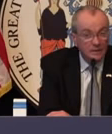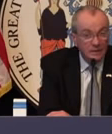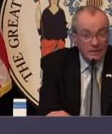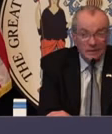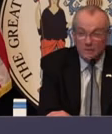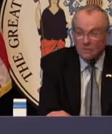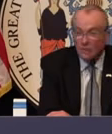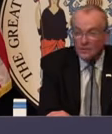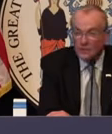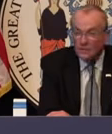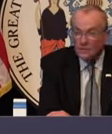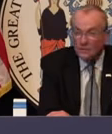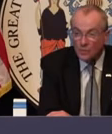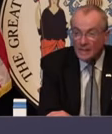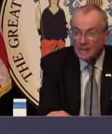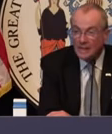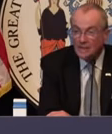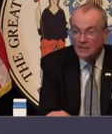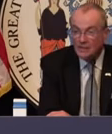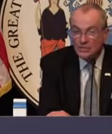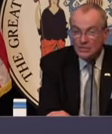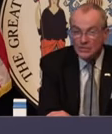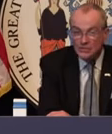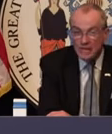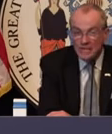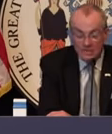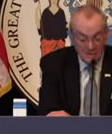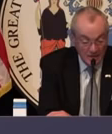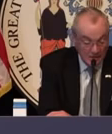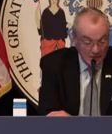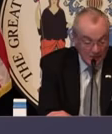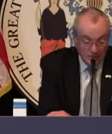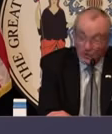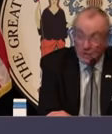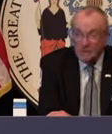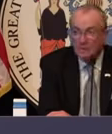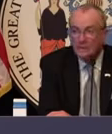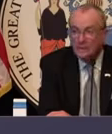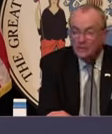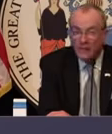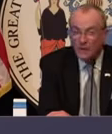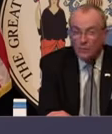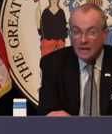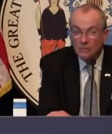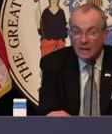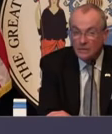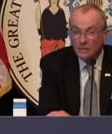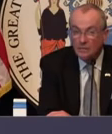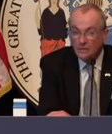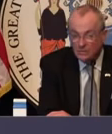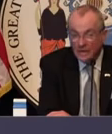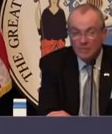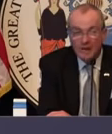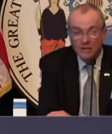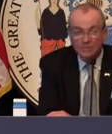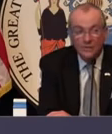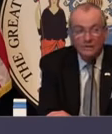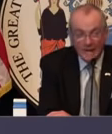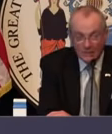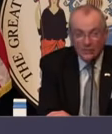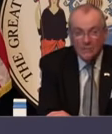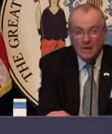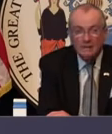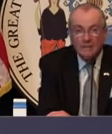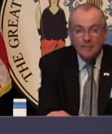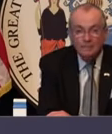Again, the need for federal direct cash assistance to states is clear. It's not a red or a blue state matter. It's